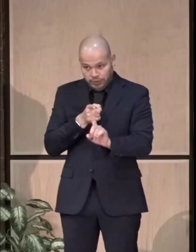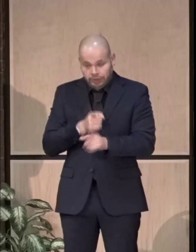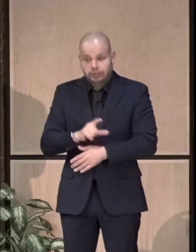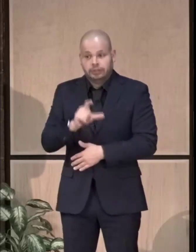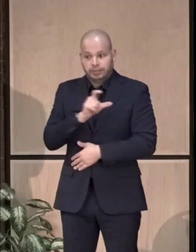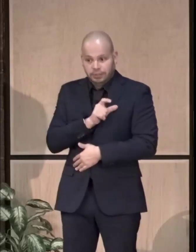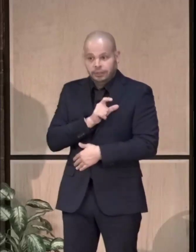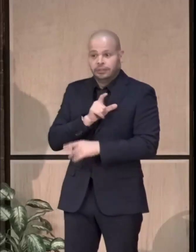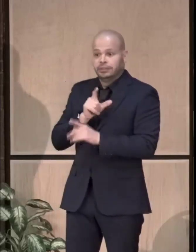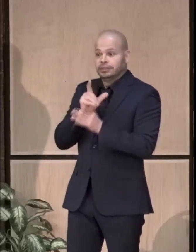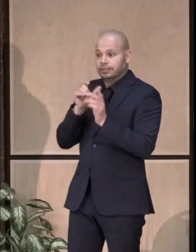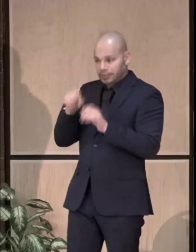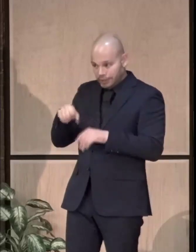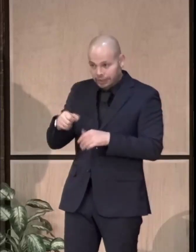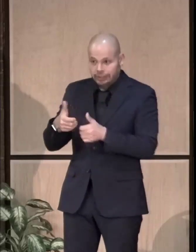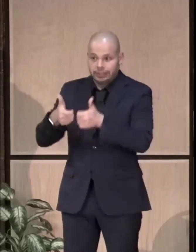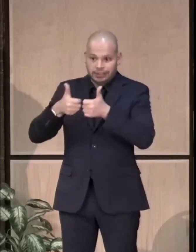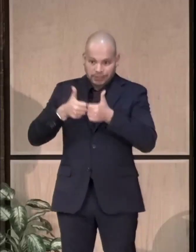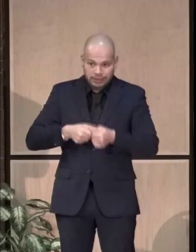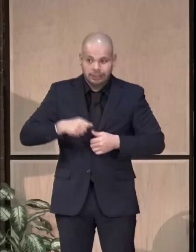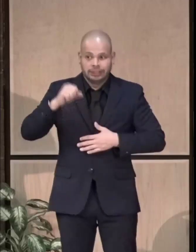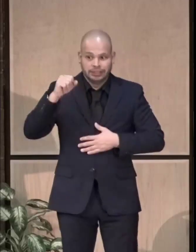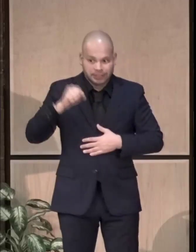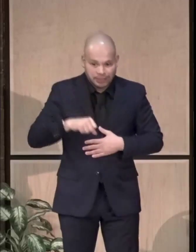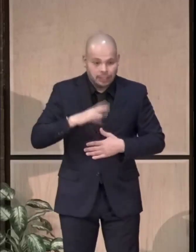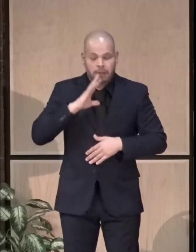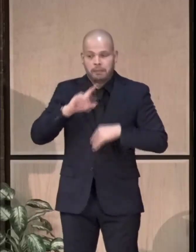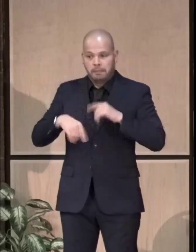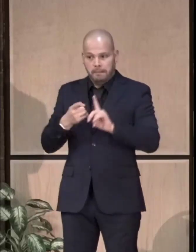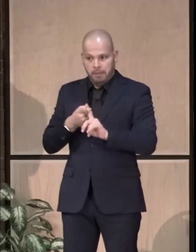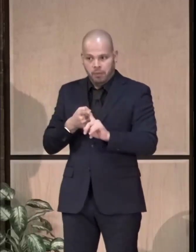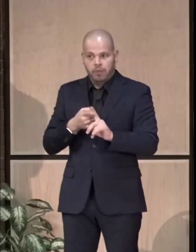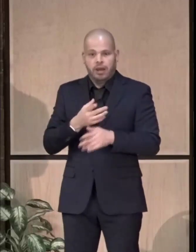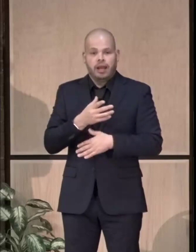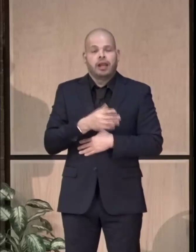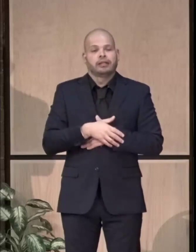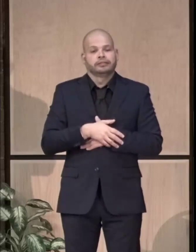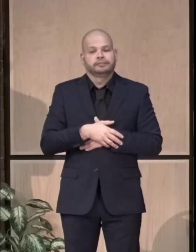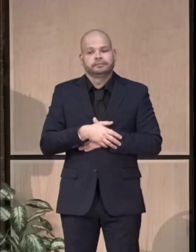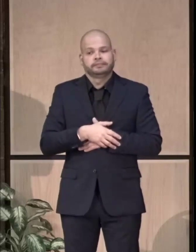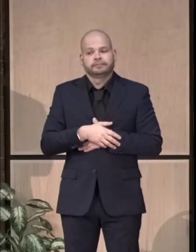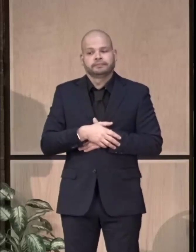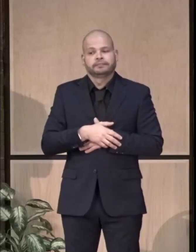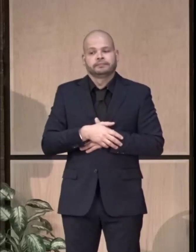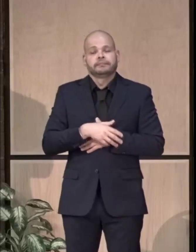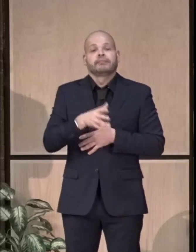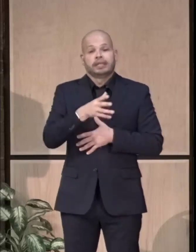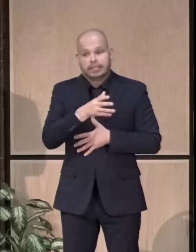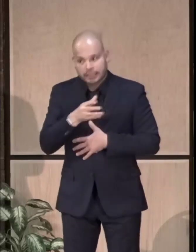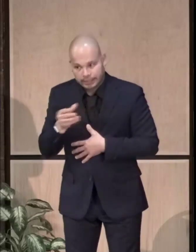my experience with Hodgson up to that point, with regards to early